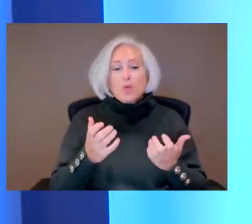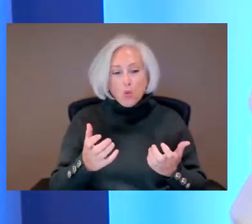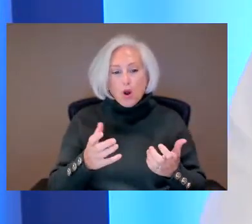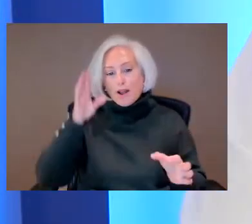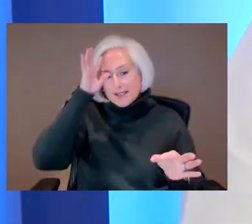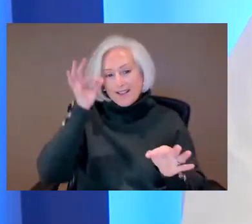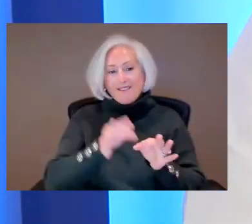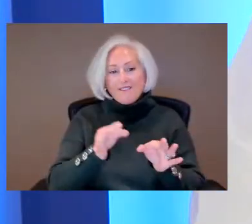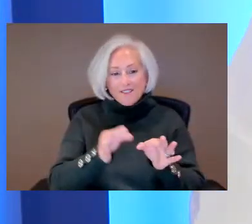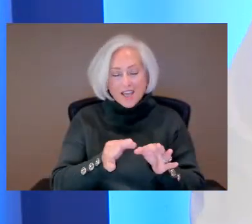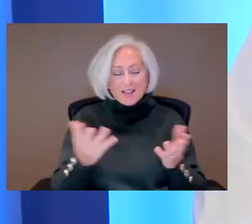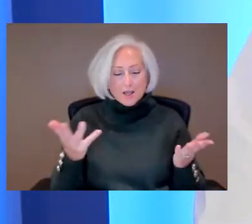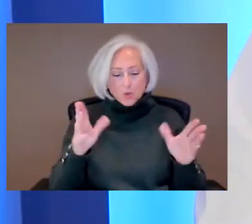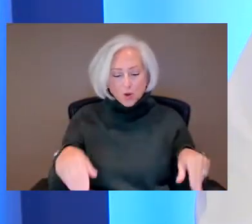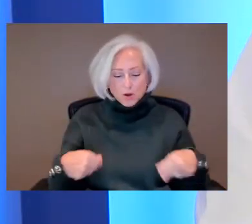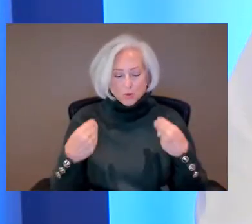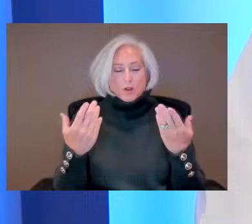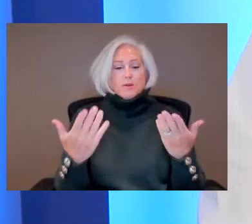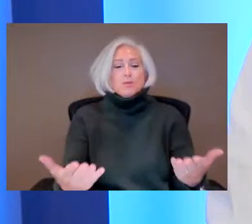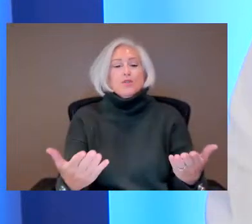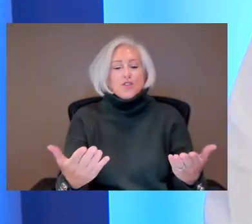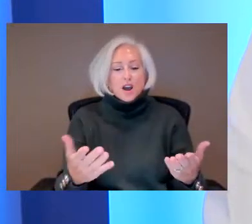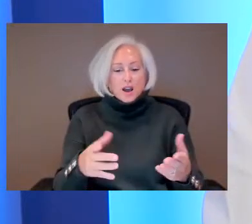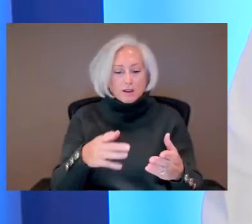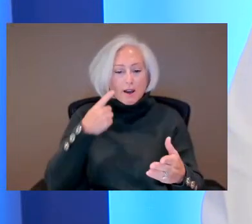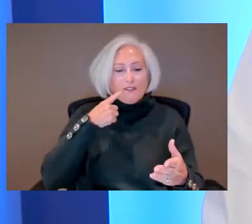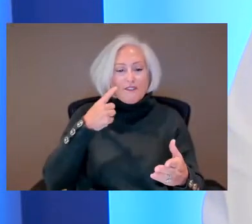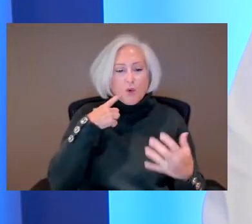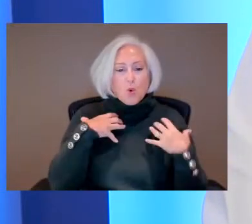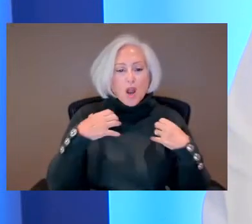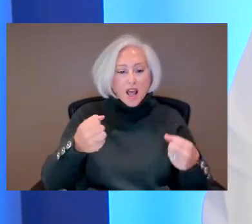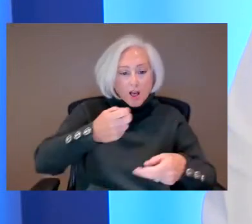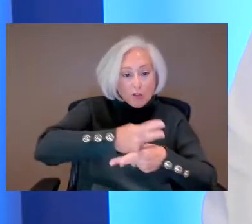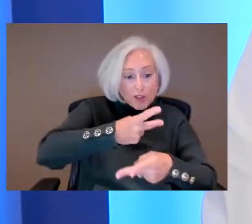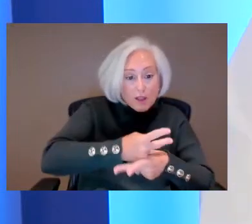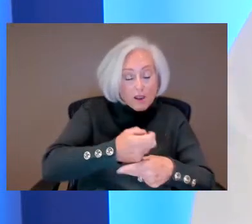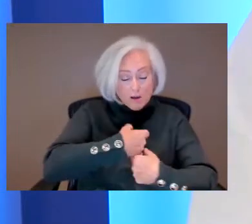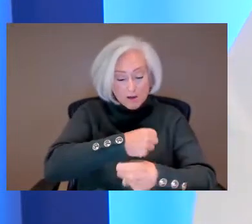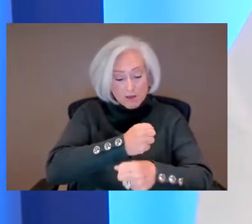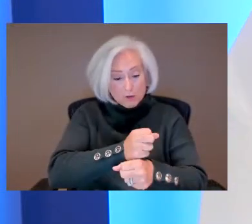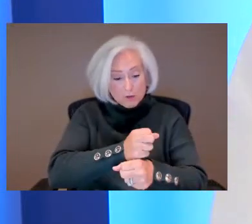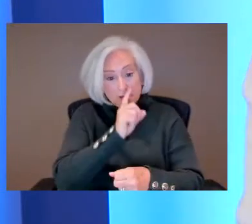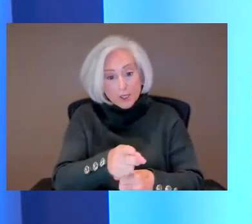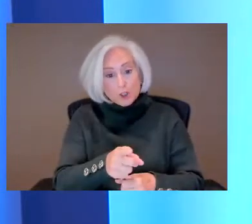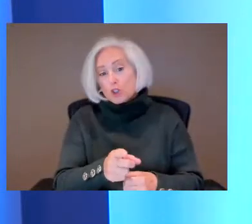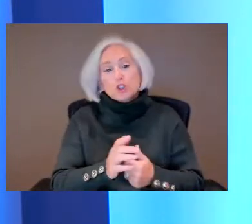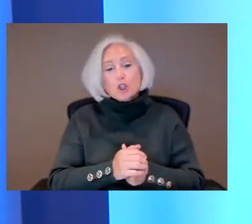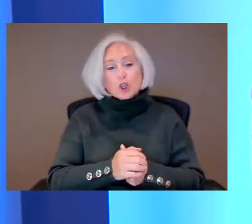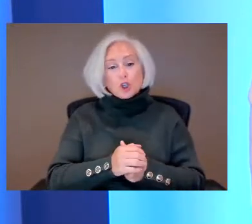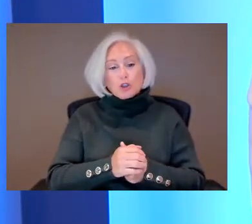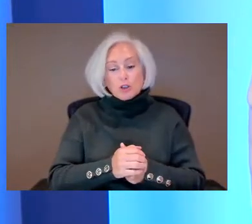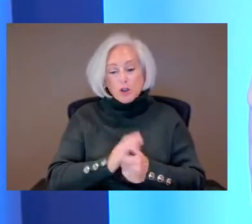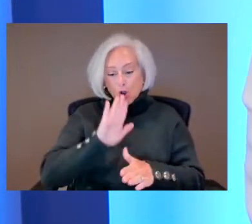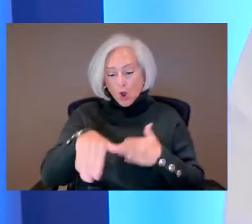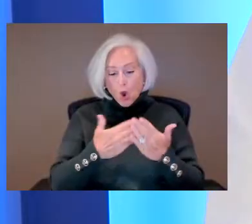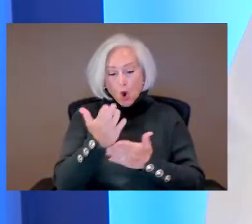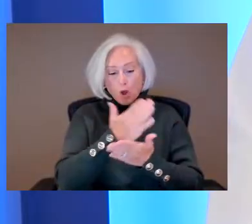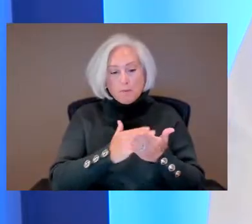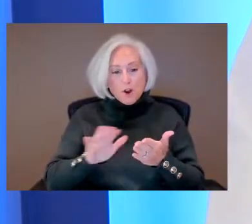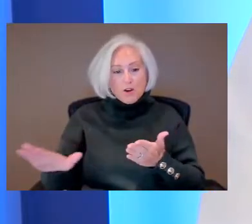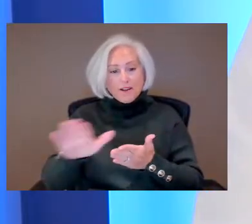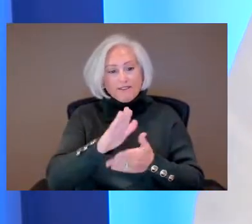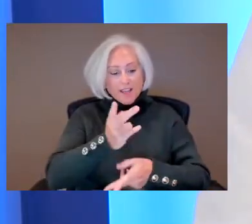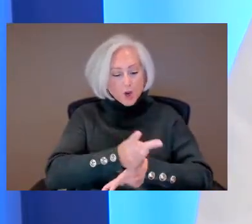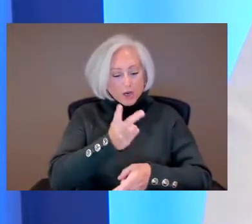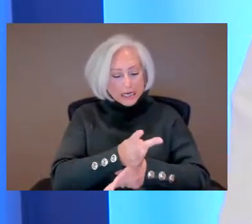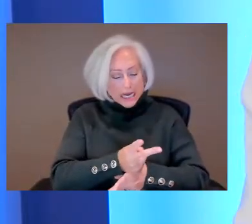providing healthcare-wise, and making sure that all the parts of their care are taken care of,